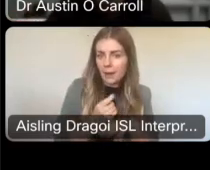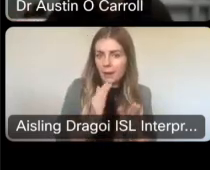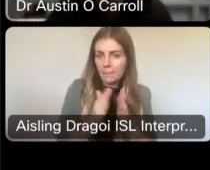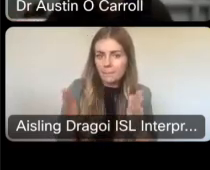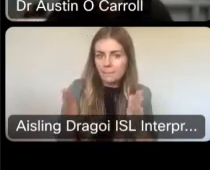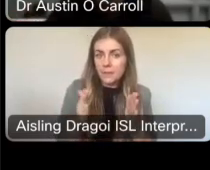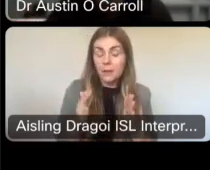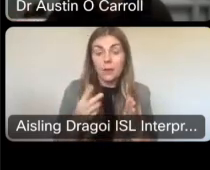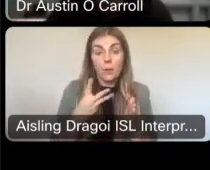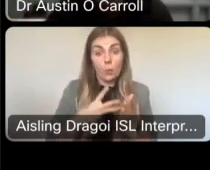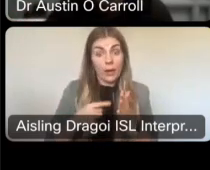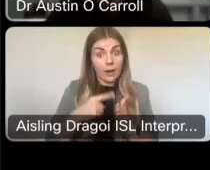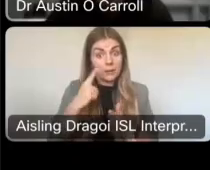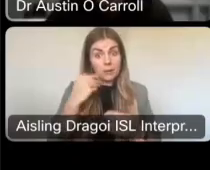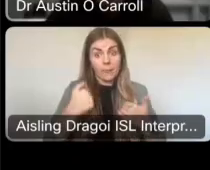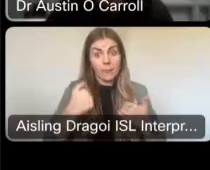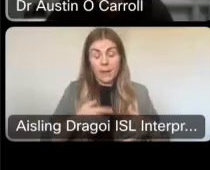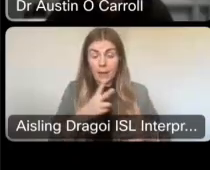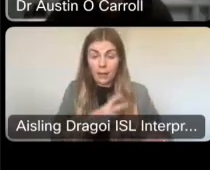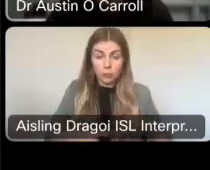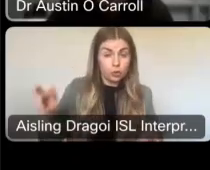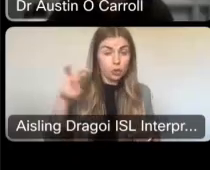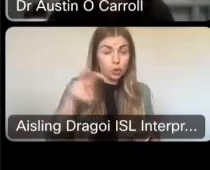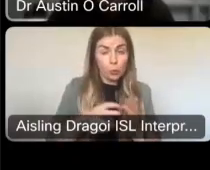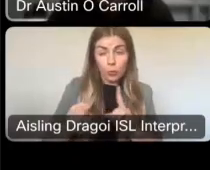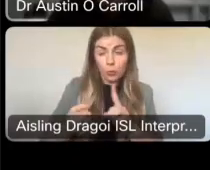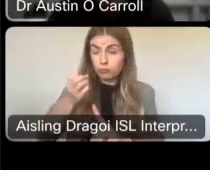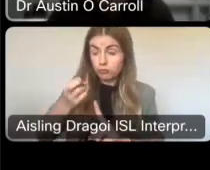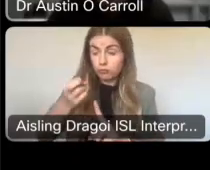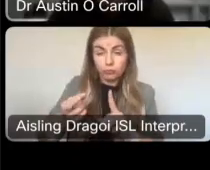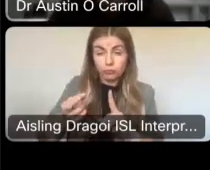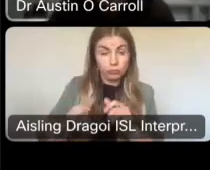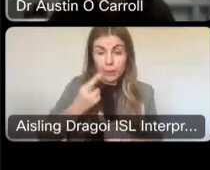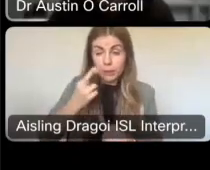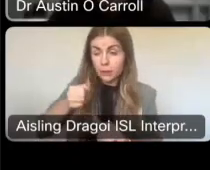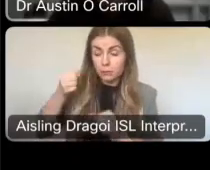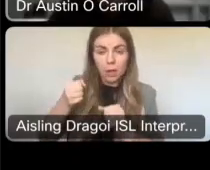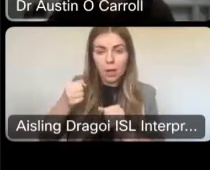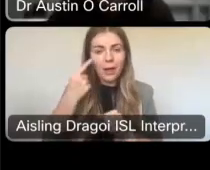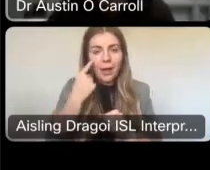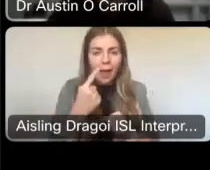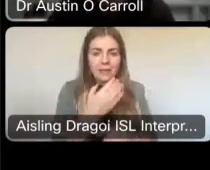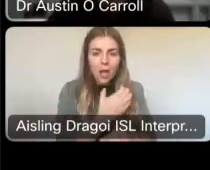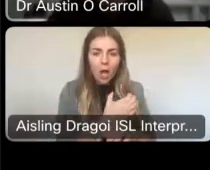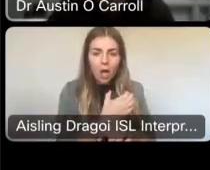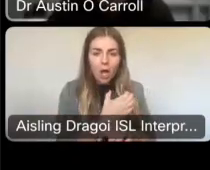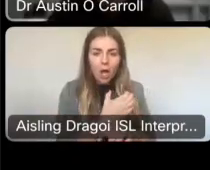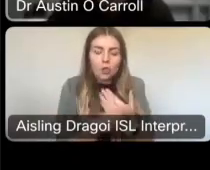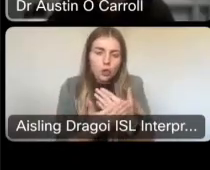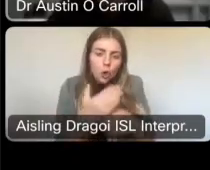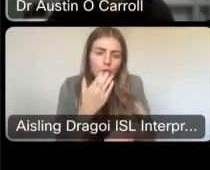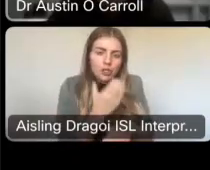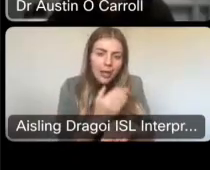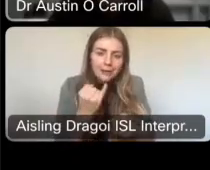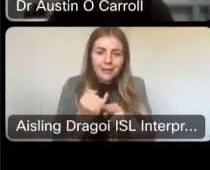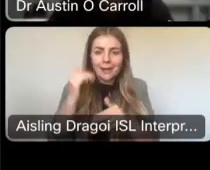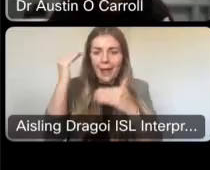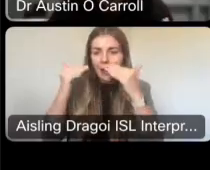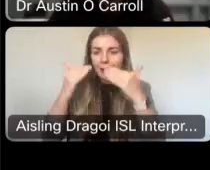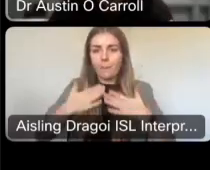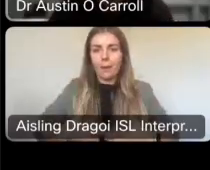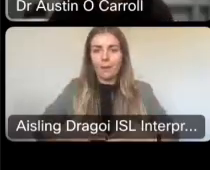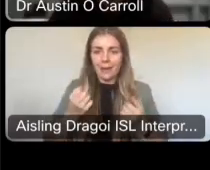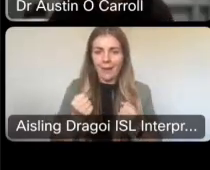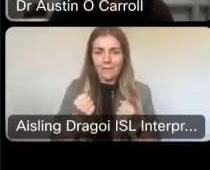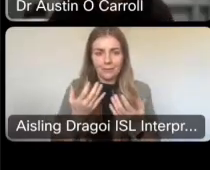jump like that, I actually just saw a young child in an adult body having a temper tantrum. And when I did discover his background,